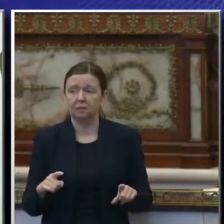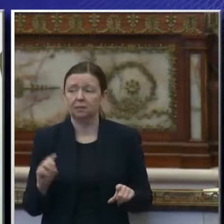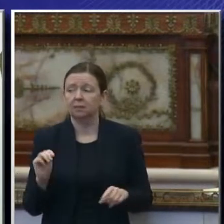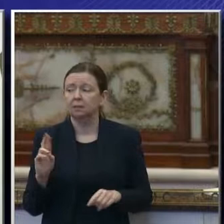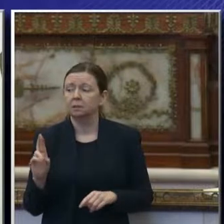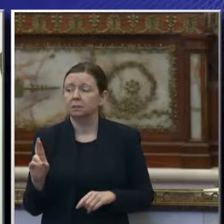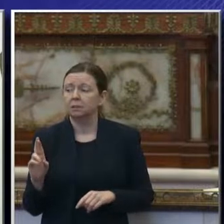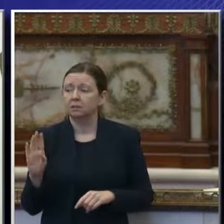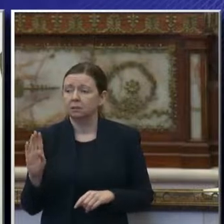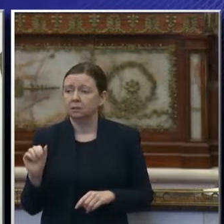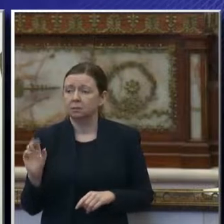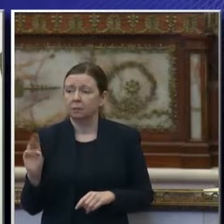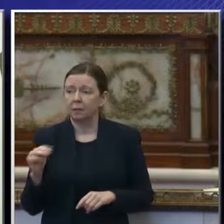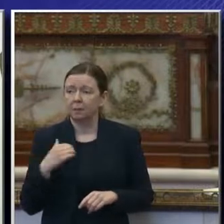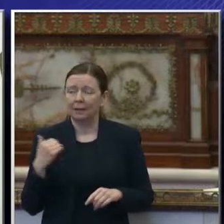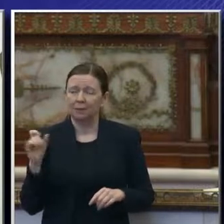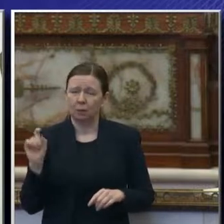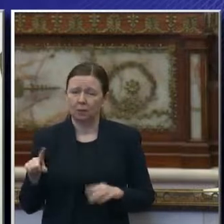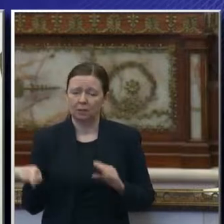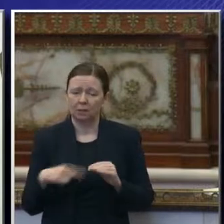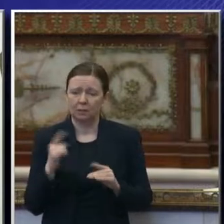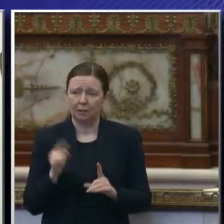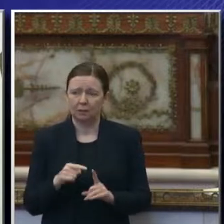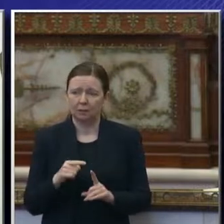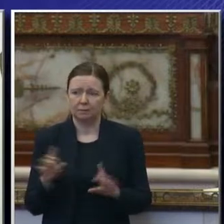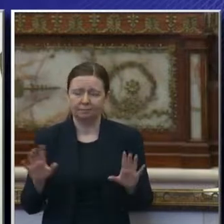Mr. Baum, I just had some questions in reference to,